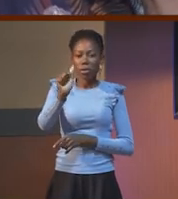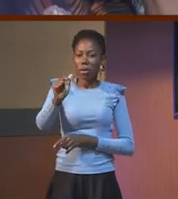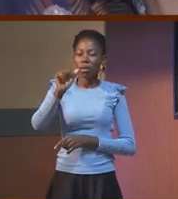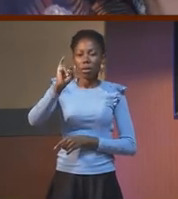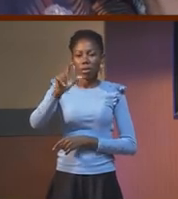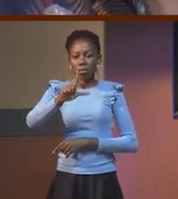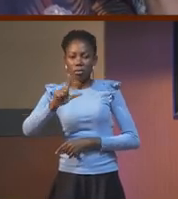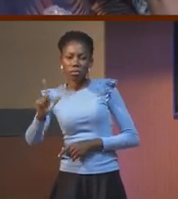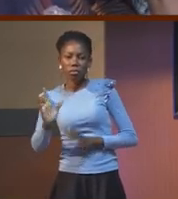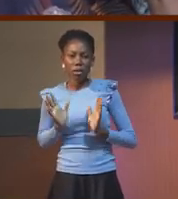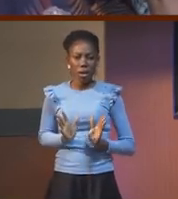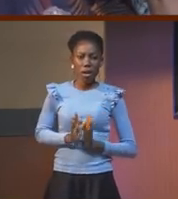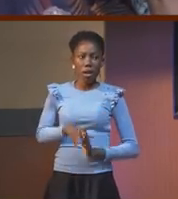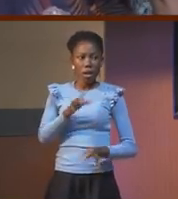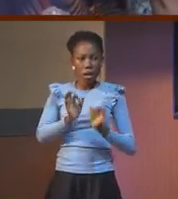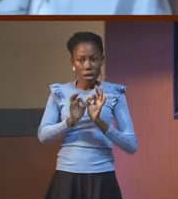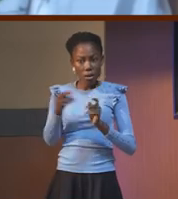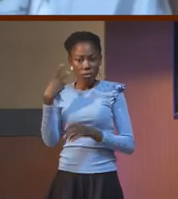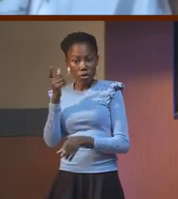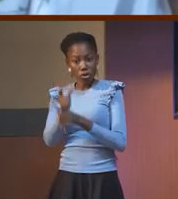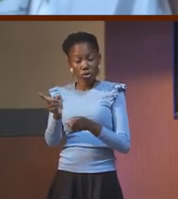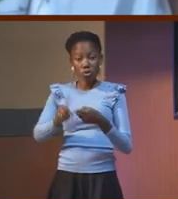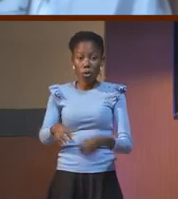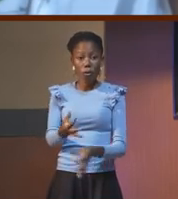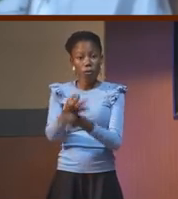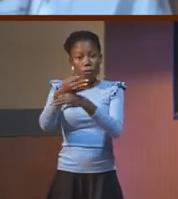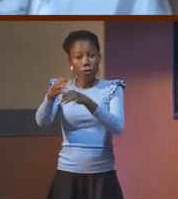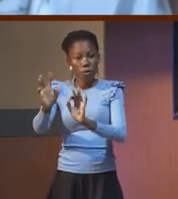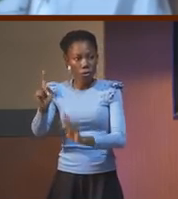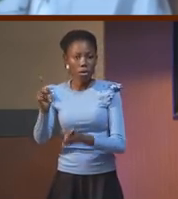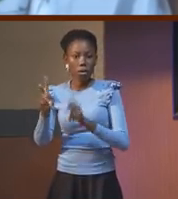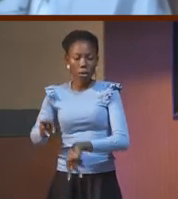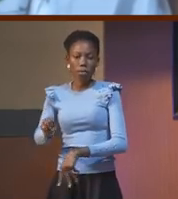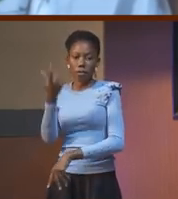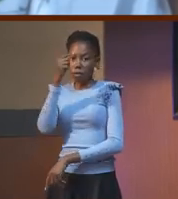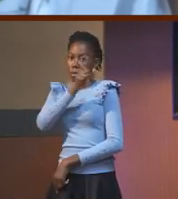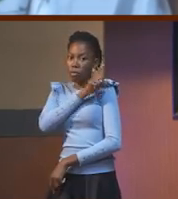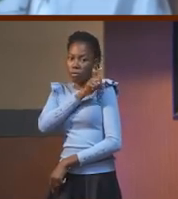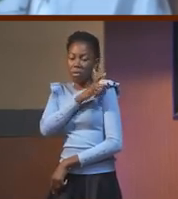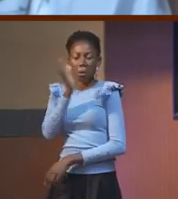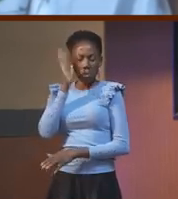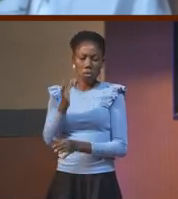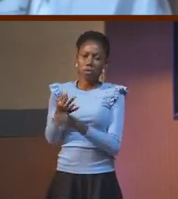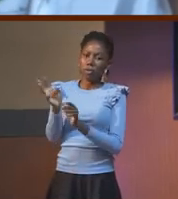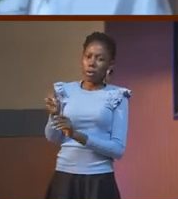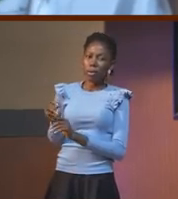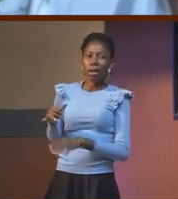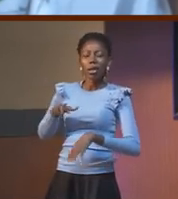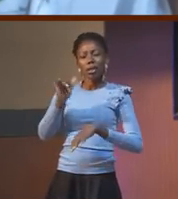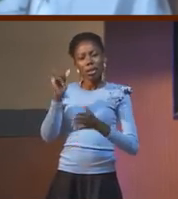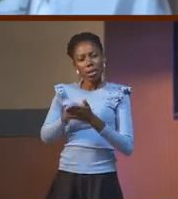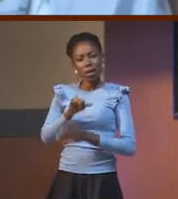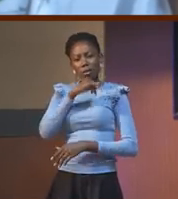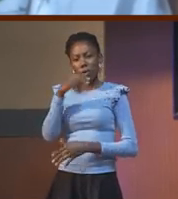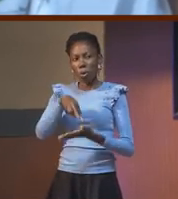the offense falls under a billable offense, the police will grant bail. Yeah. But that does not mean